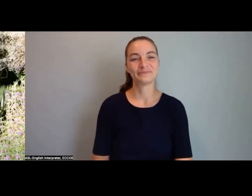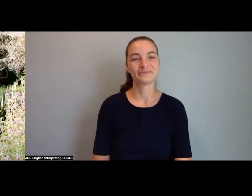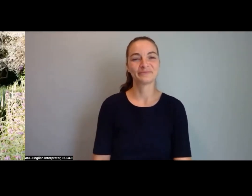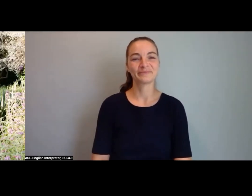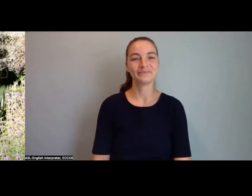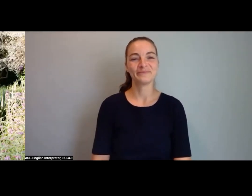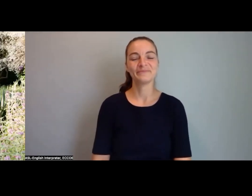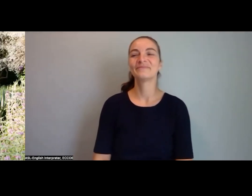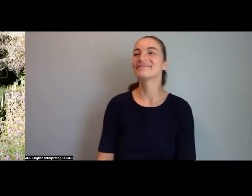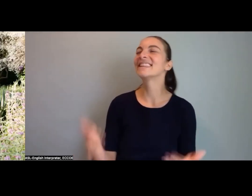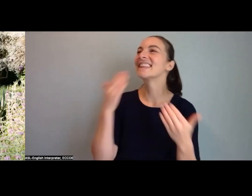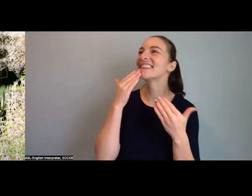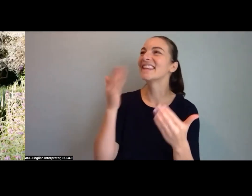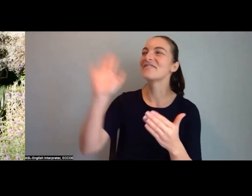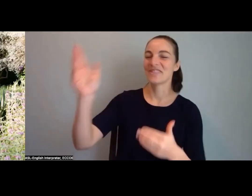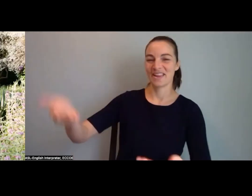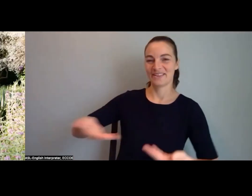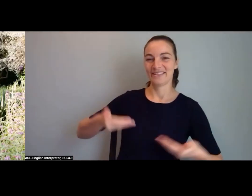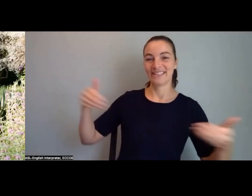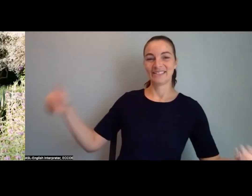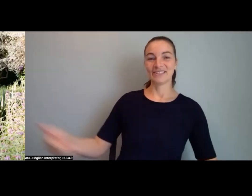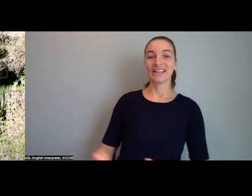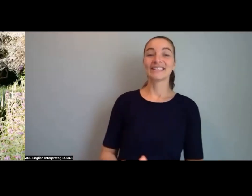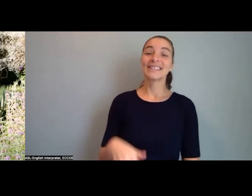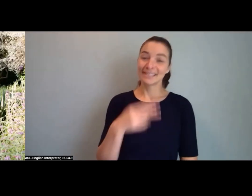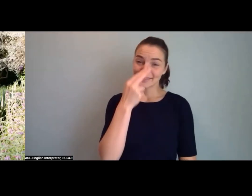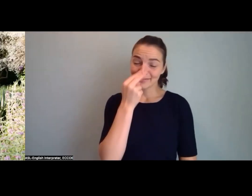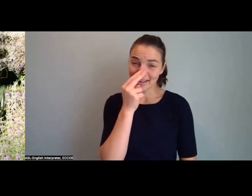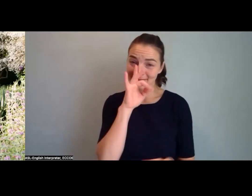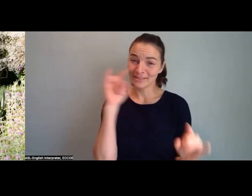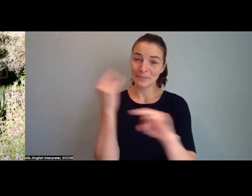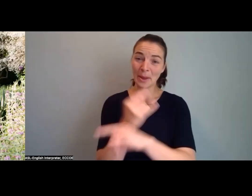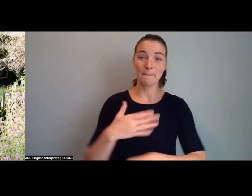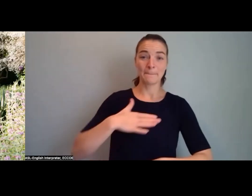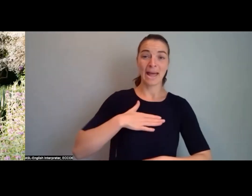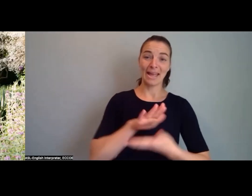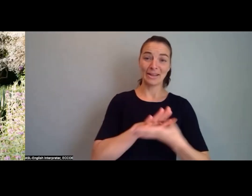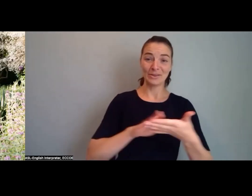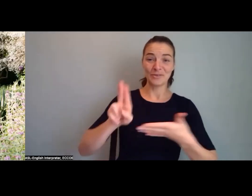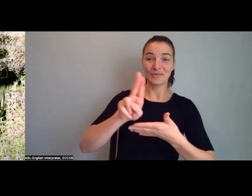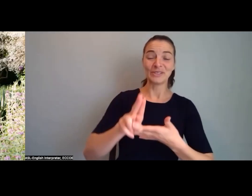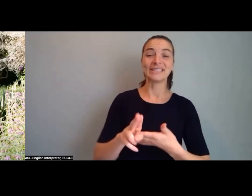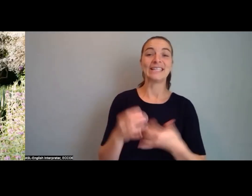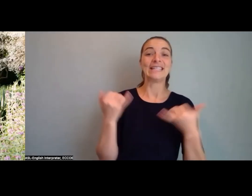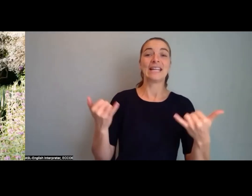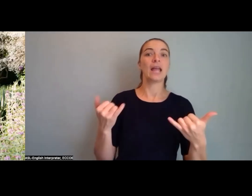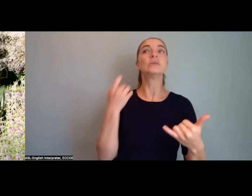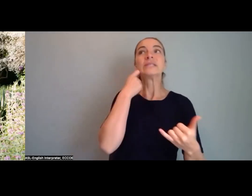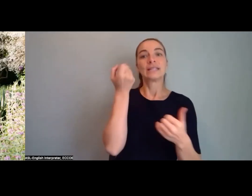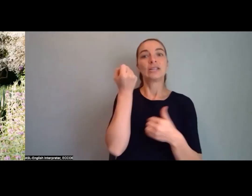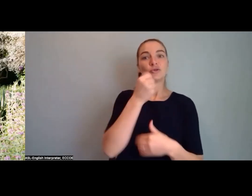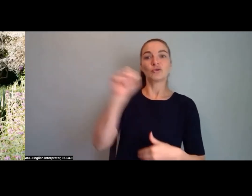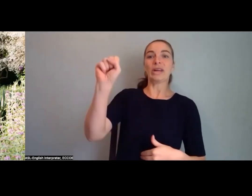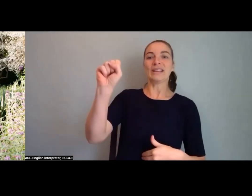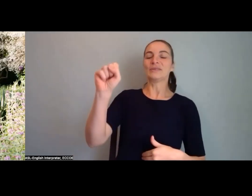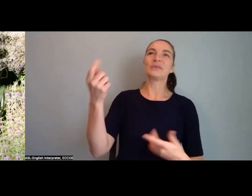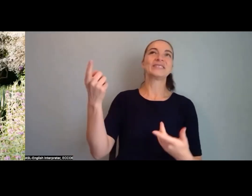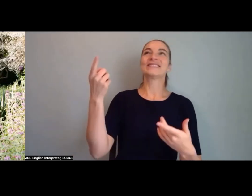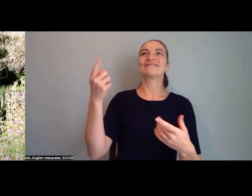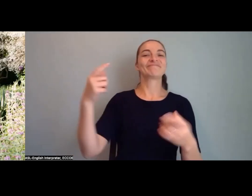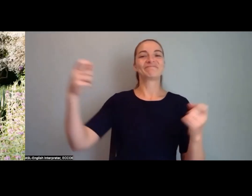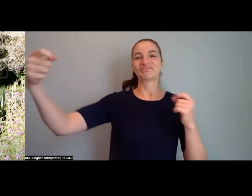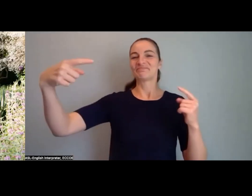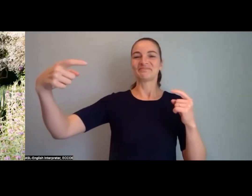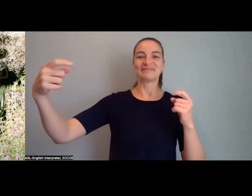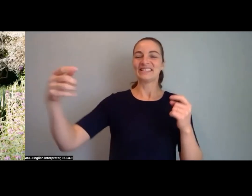Today, my campus actually went on strike, too, so I feel like it's just karma, you know, bringing us together. Thank